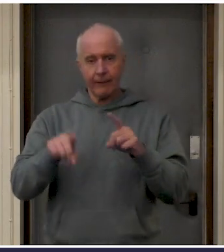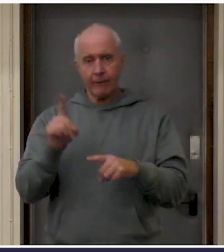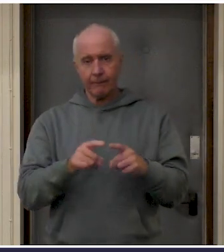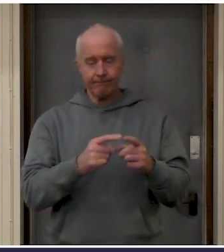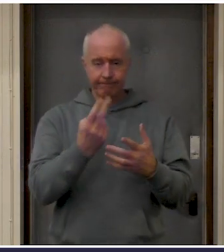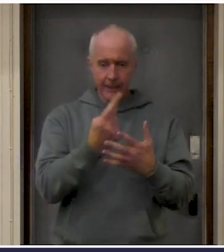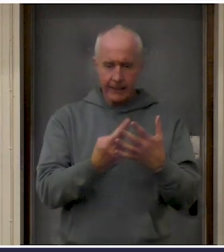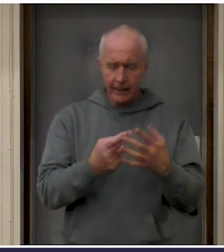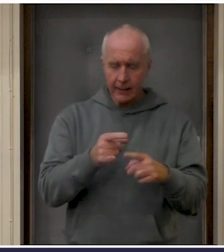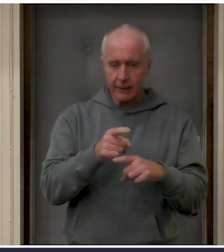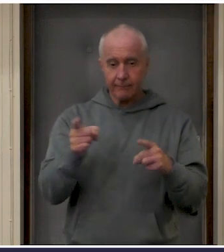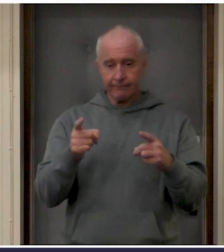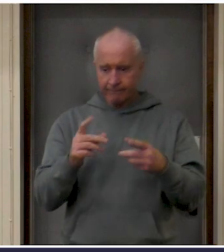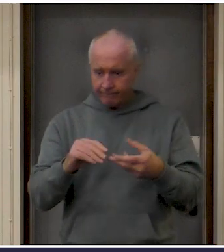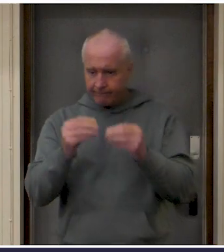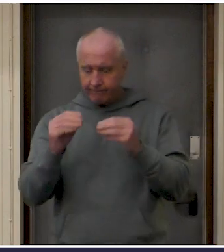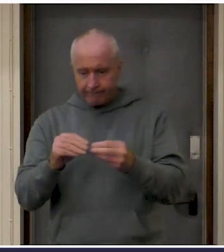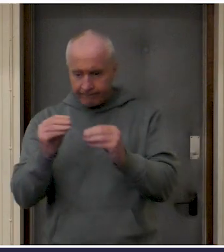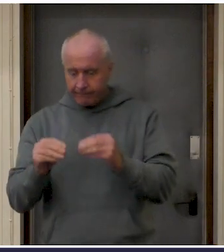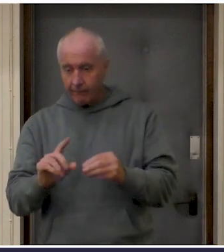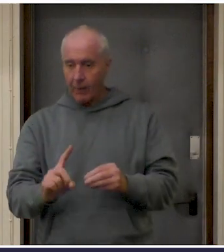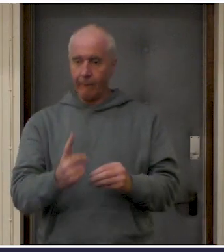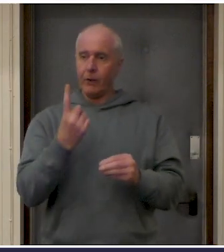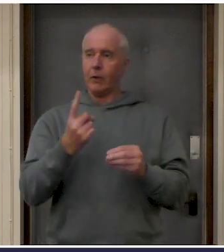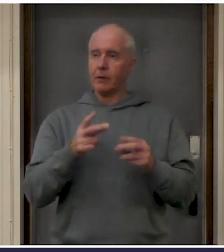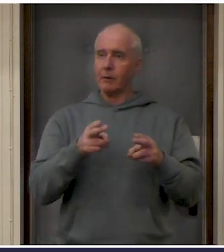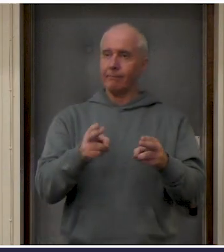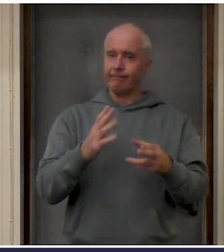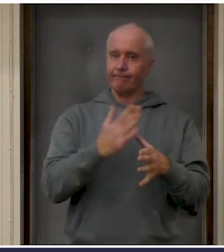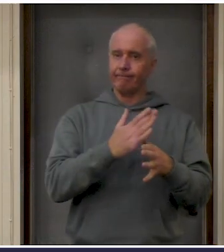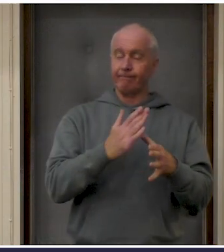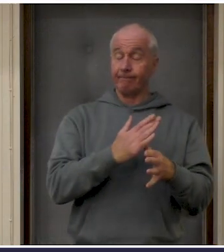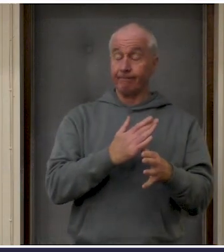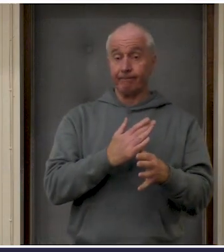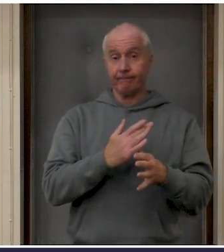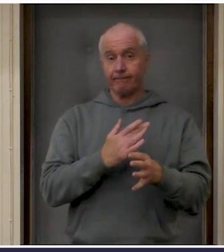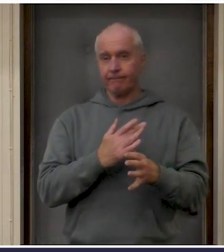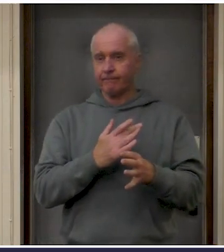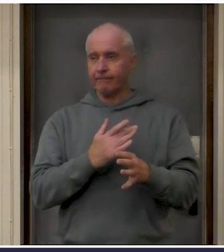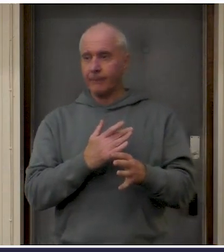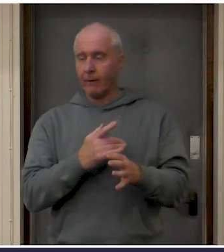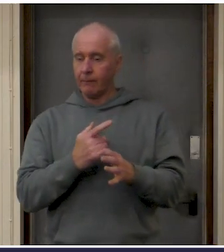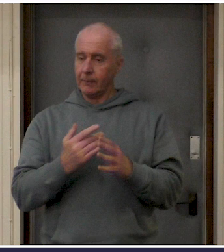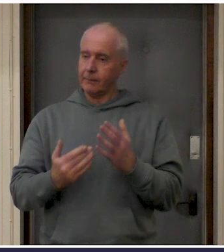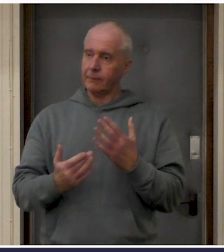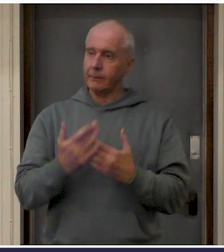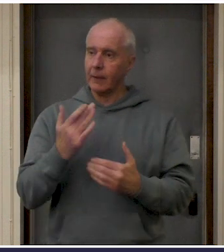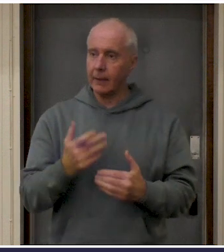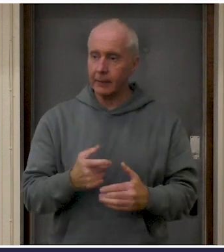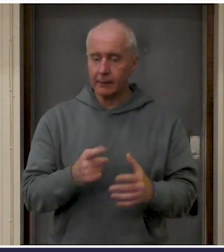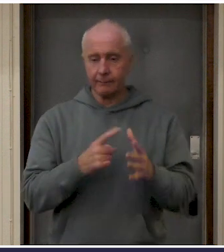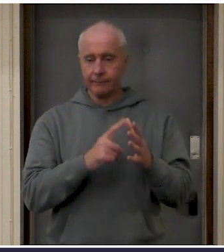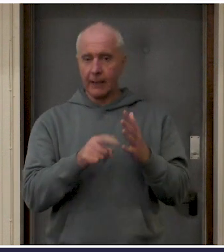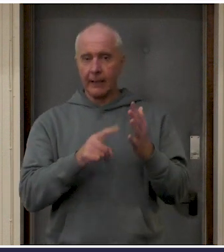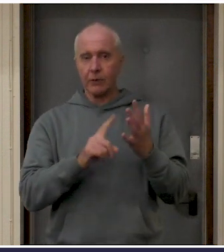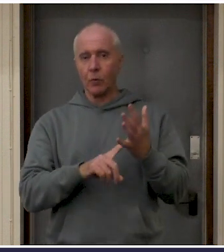tested. So they did the first versions, the prototypes of some of these more novel technologies like gas-cooled reactors and liquid